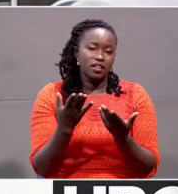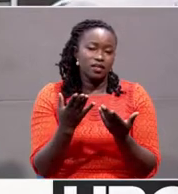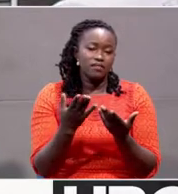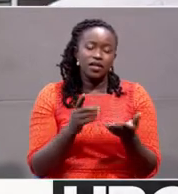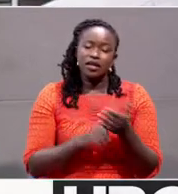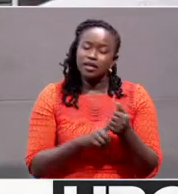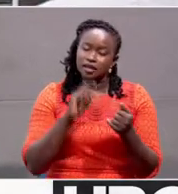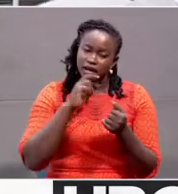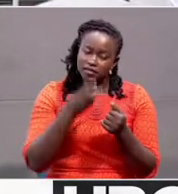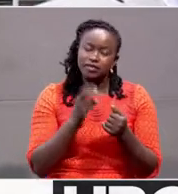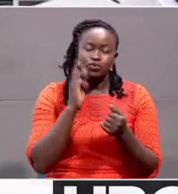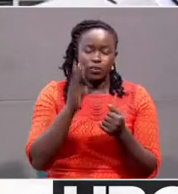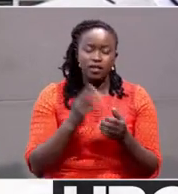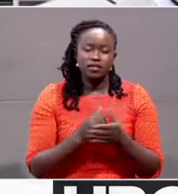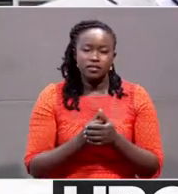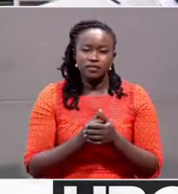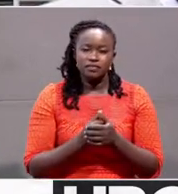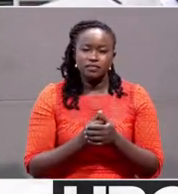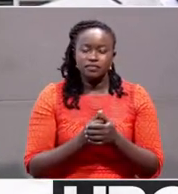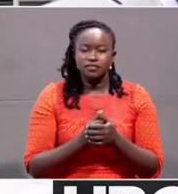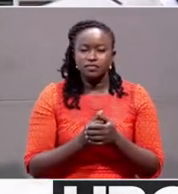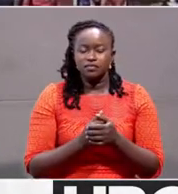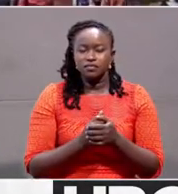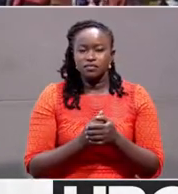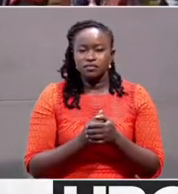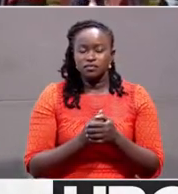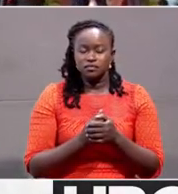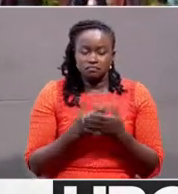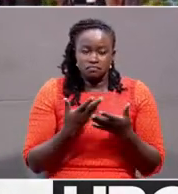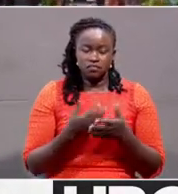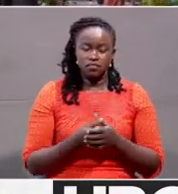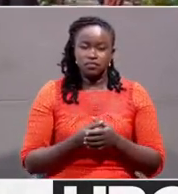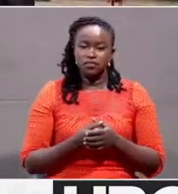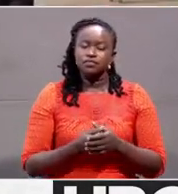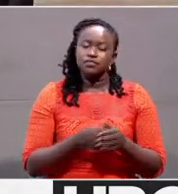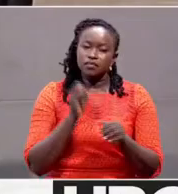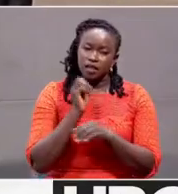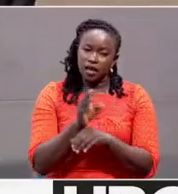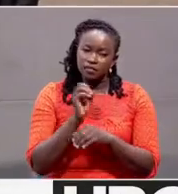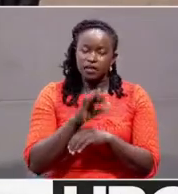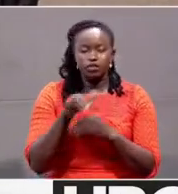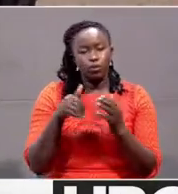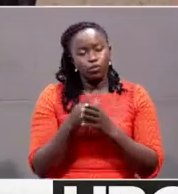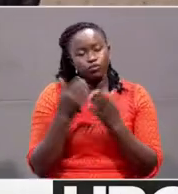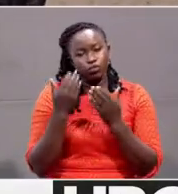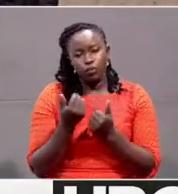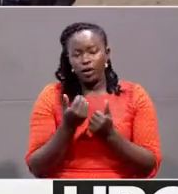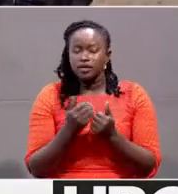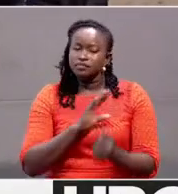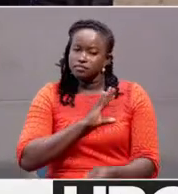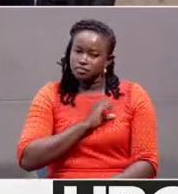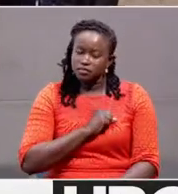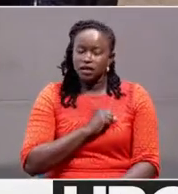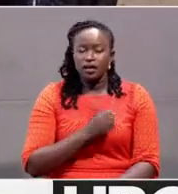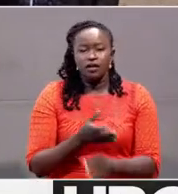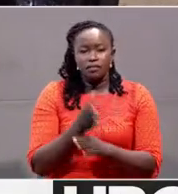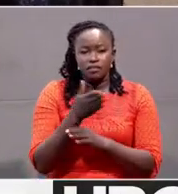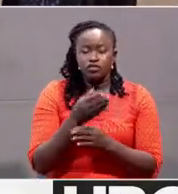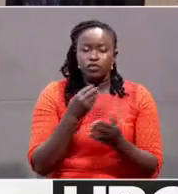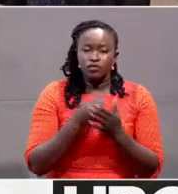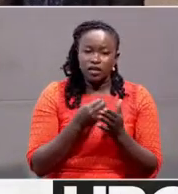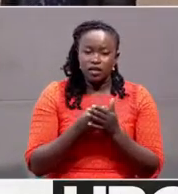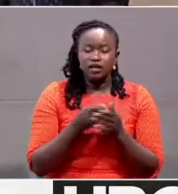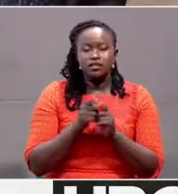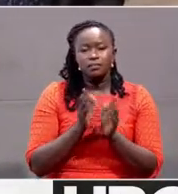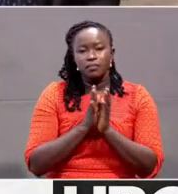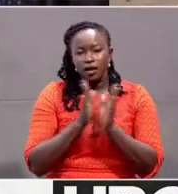get the answers of exposing Manyayowa. They have advised them to wait a little as the Minister of Finance and